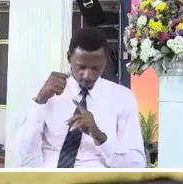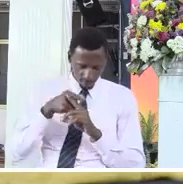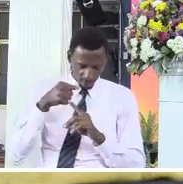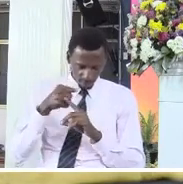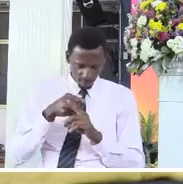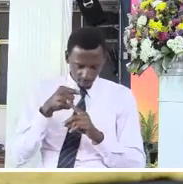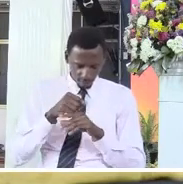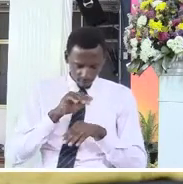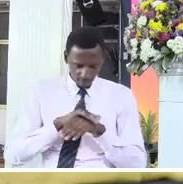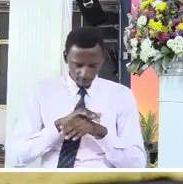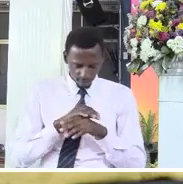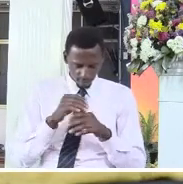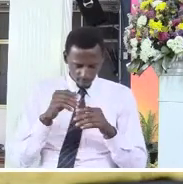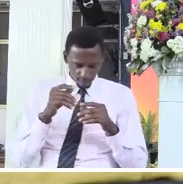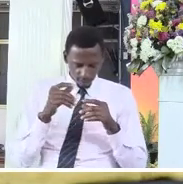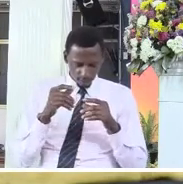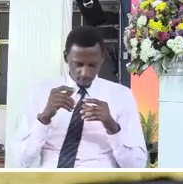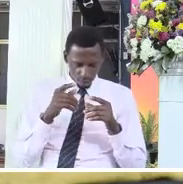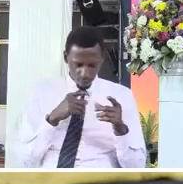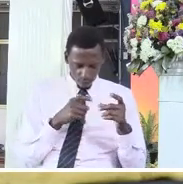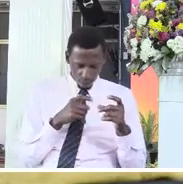fight, and that we may